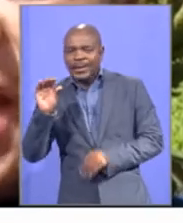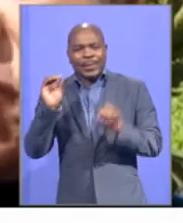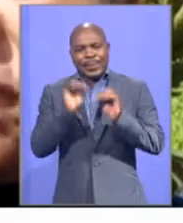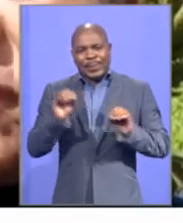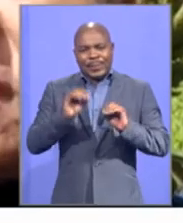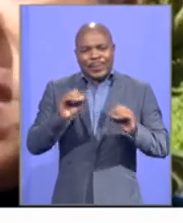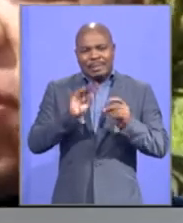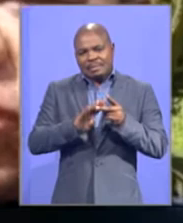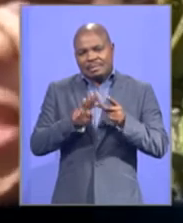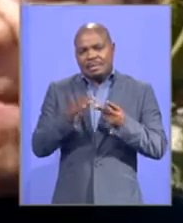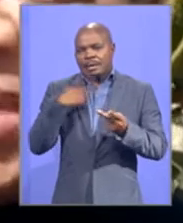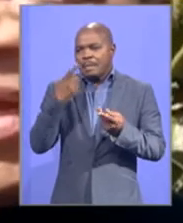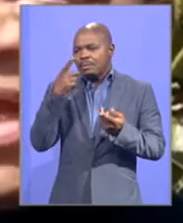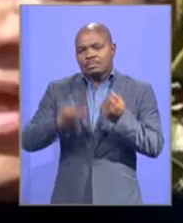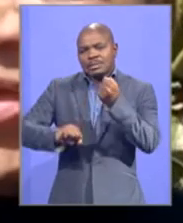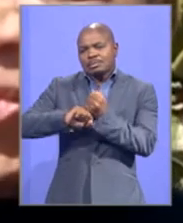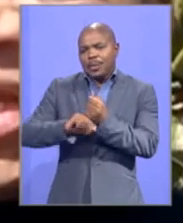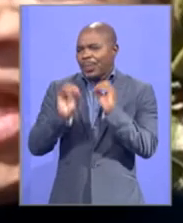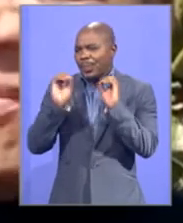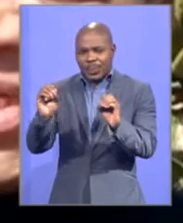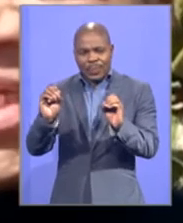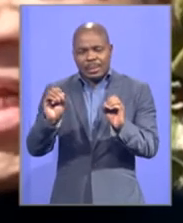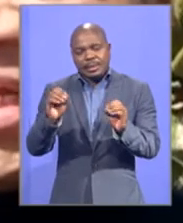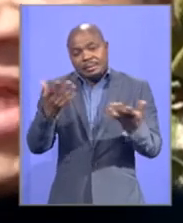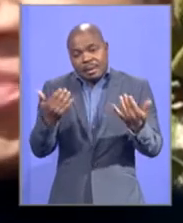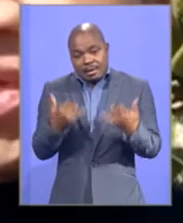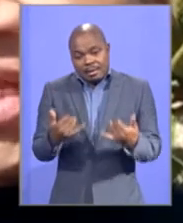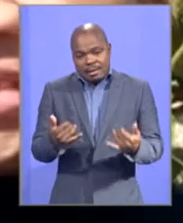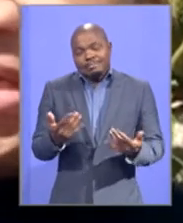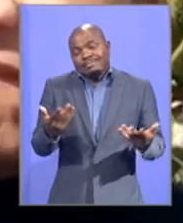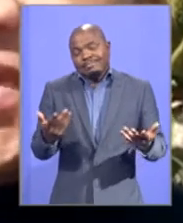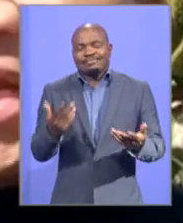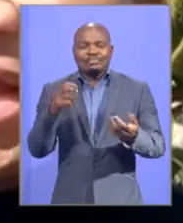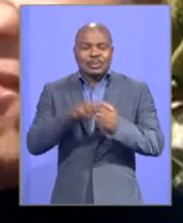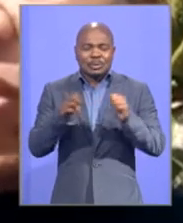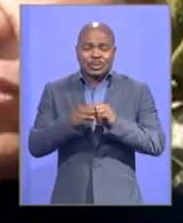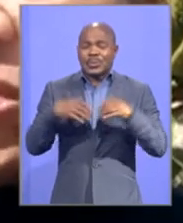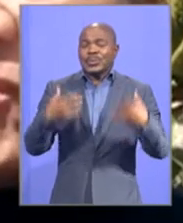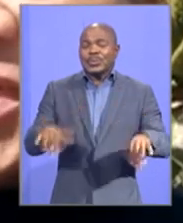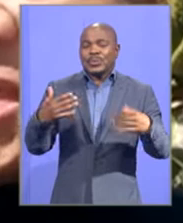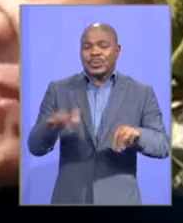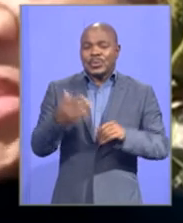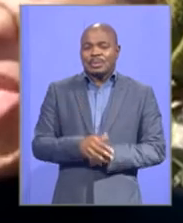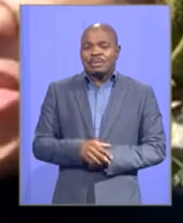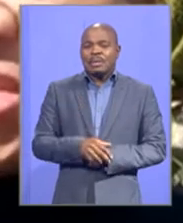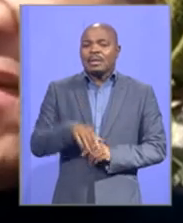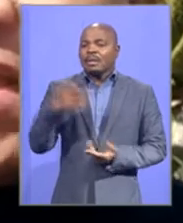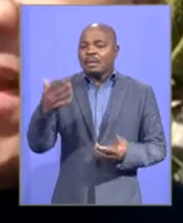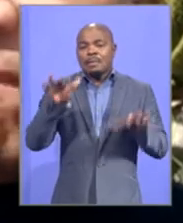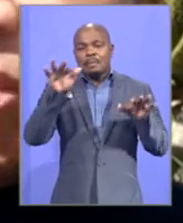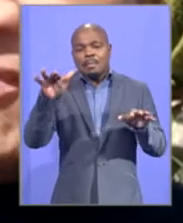some kind of boost up. We are presently experiencing very high volumes of